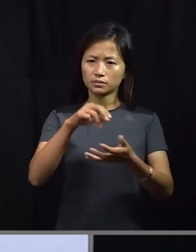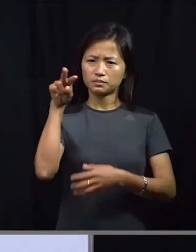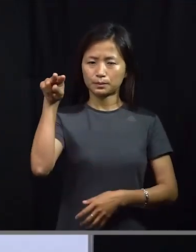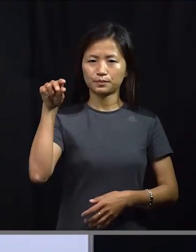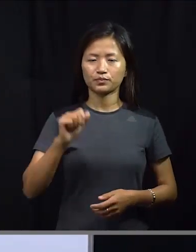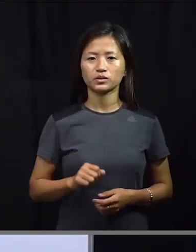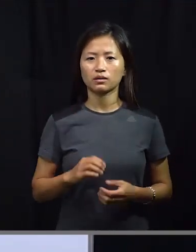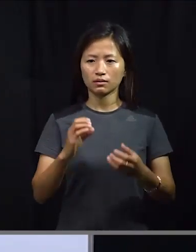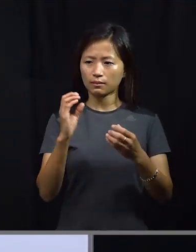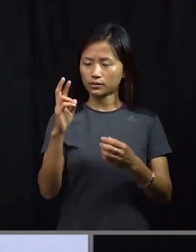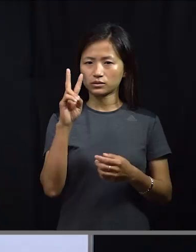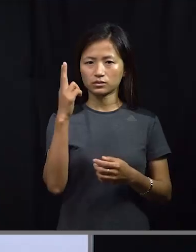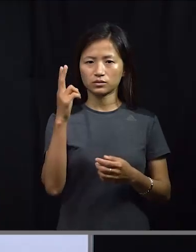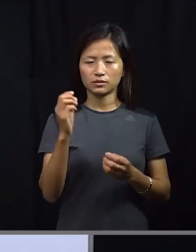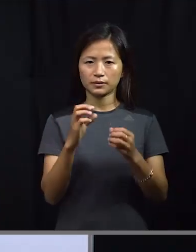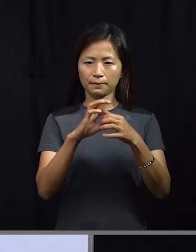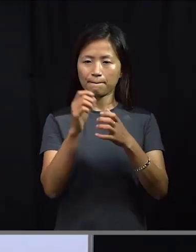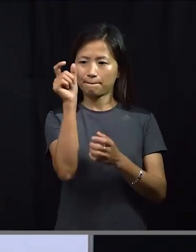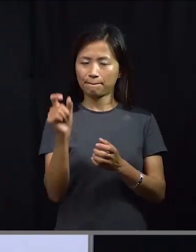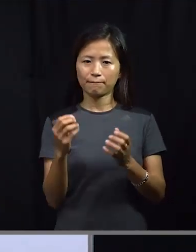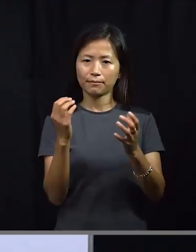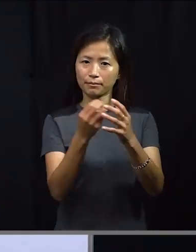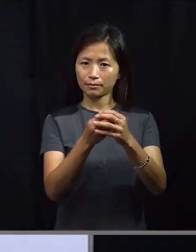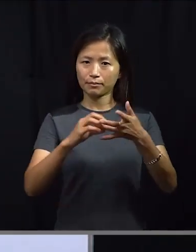when two couples come together as one,